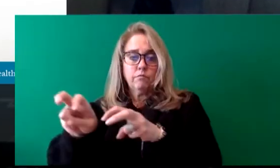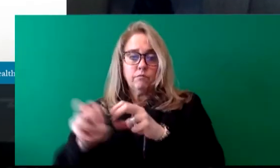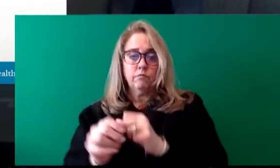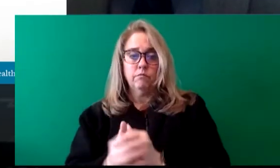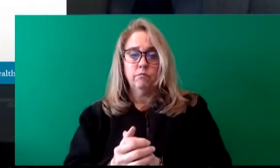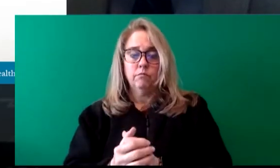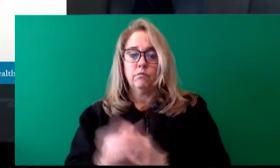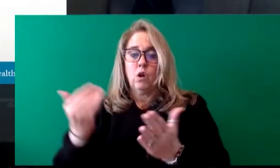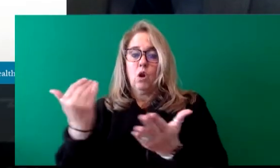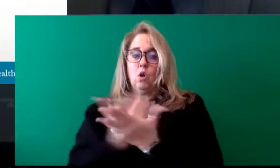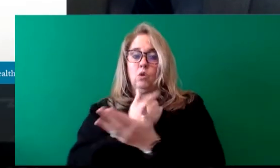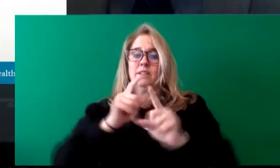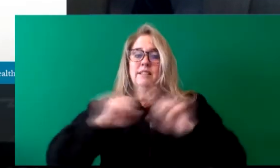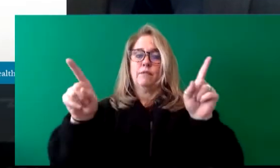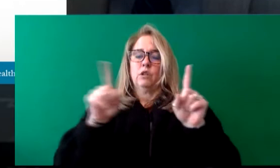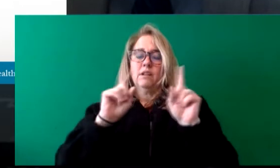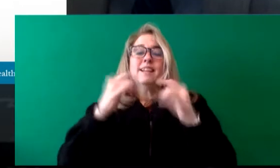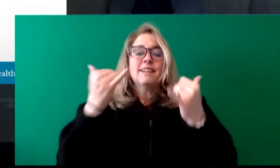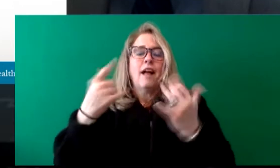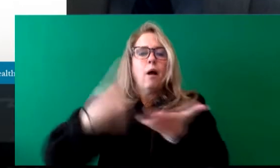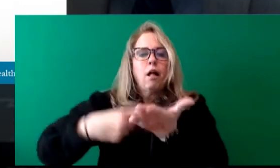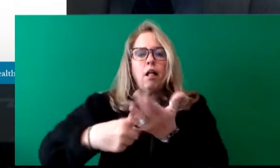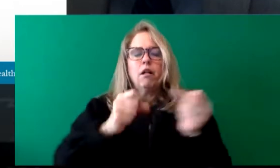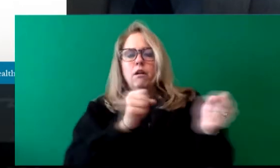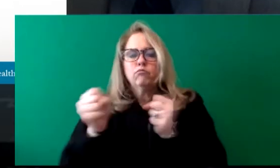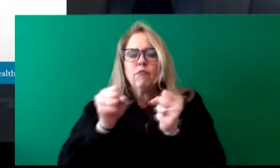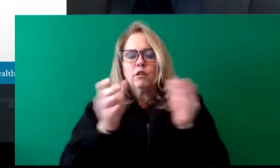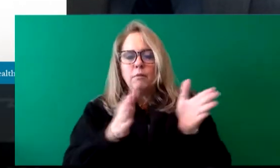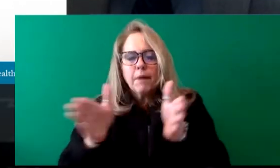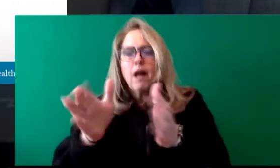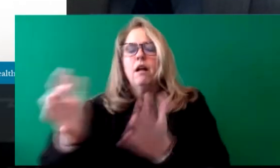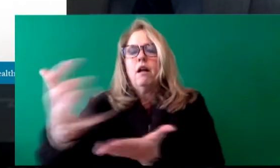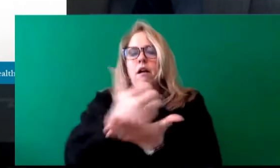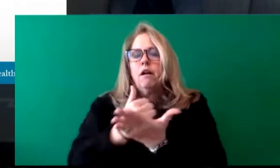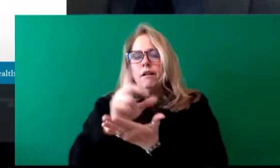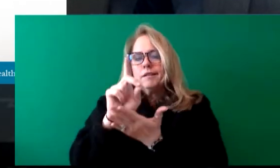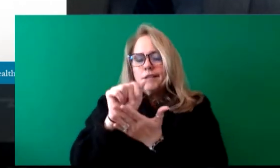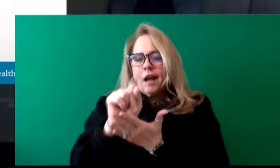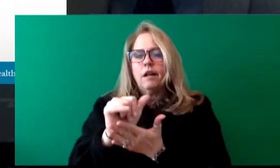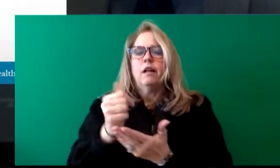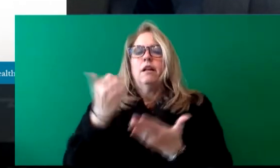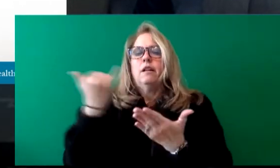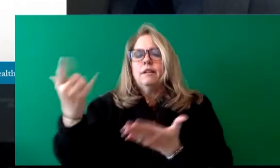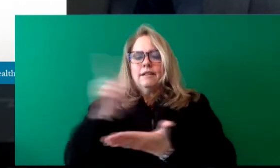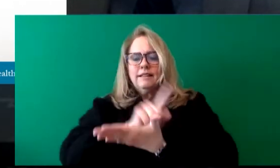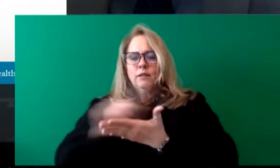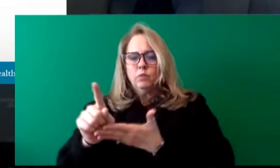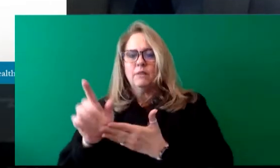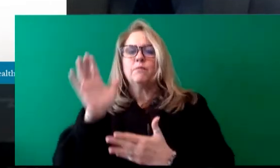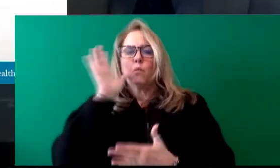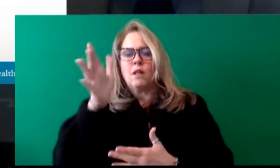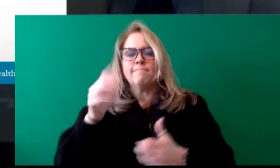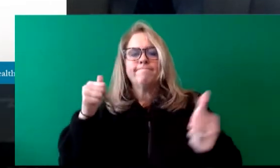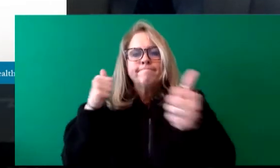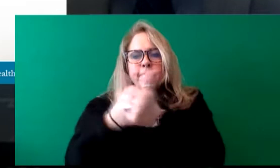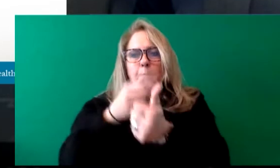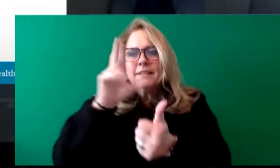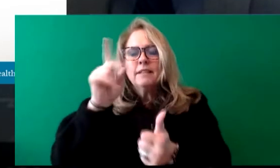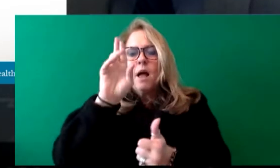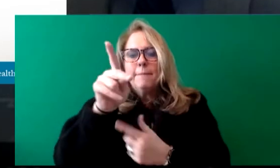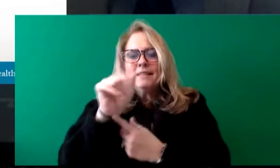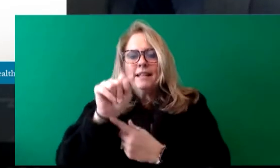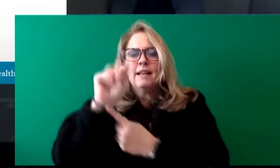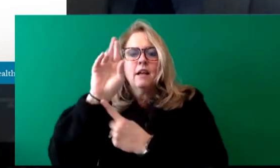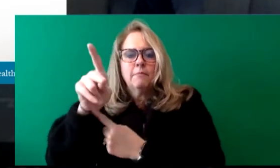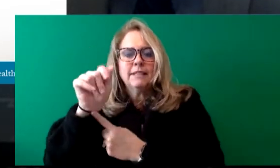different strategy for presentation of data. One of the things that we'll be doing this week is updating our data dashboard to reflect that. On